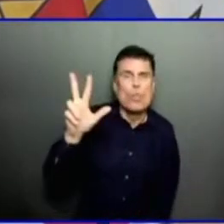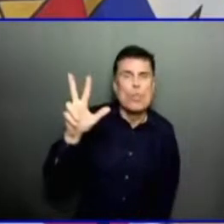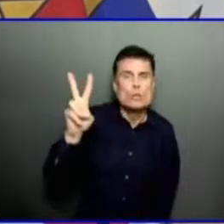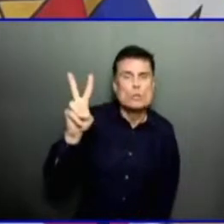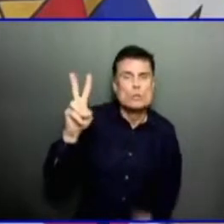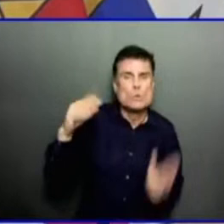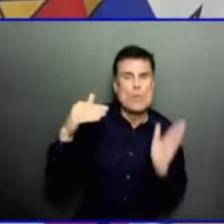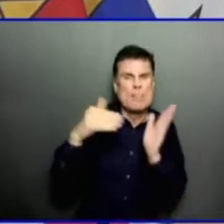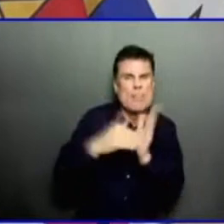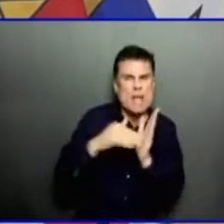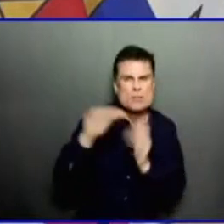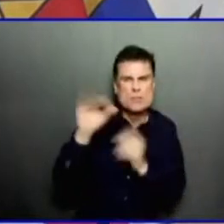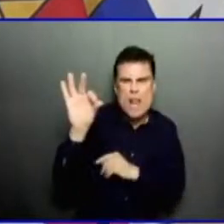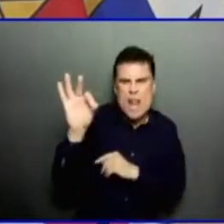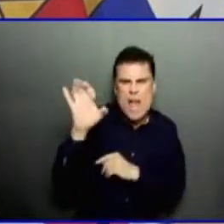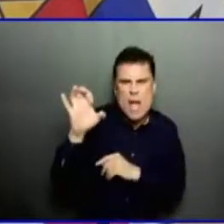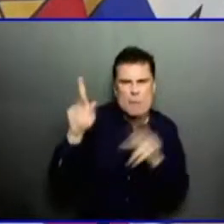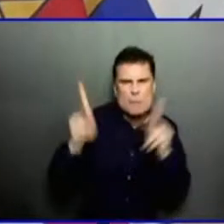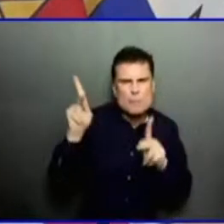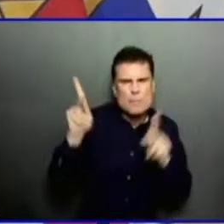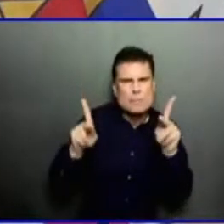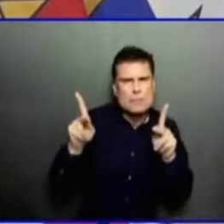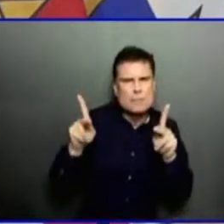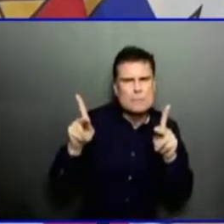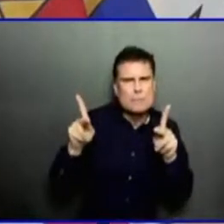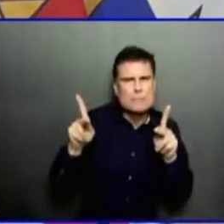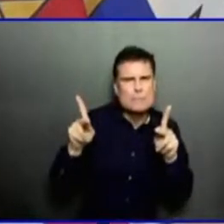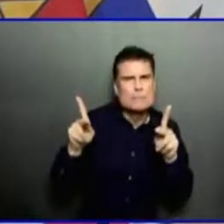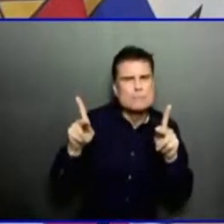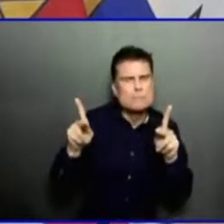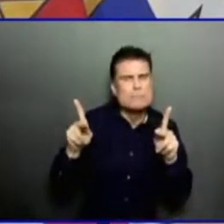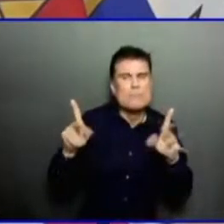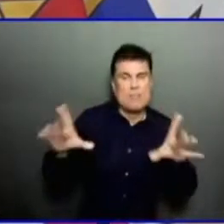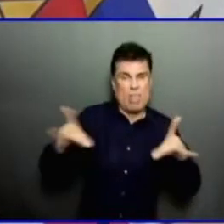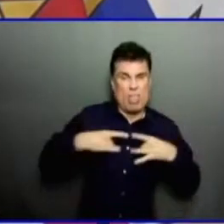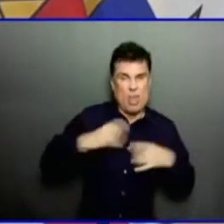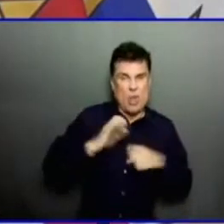32,963 today, and the dashboard yesterday said